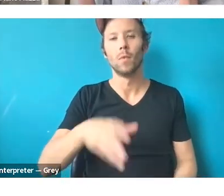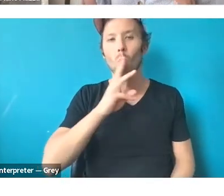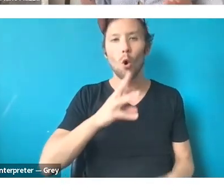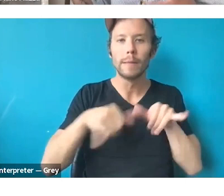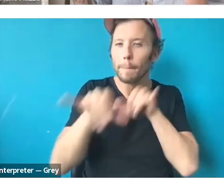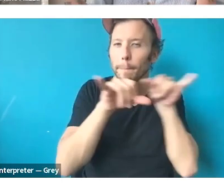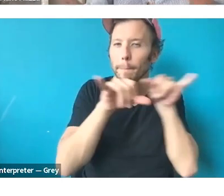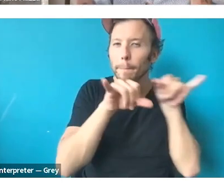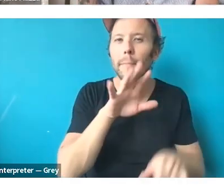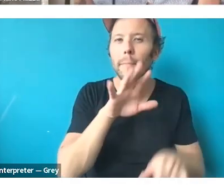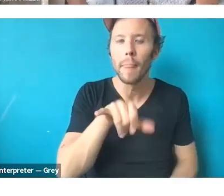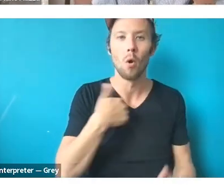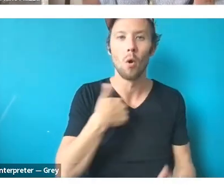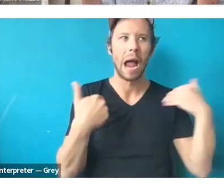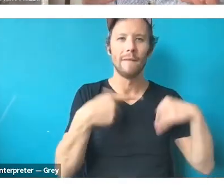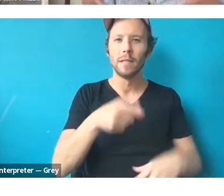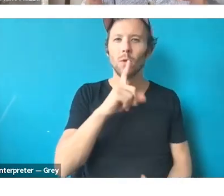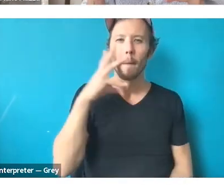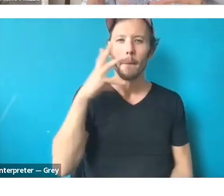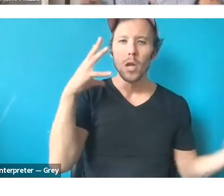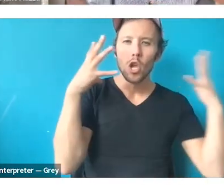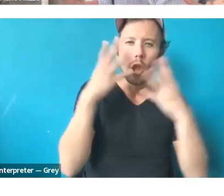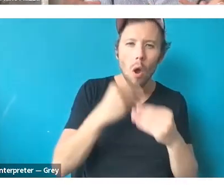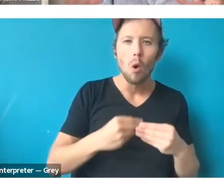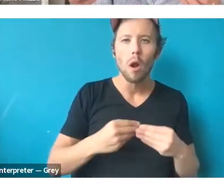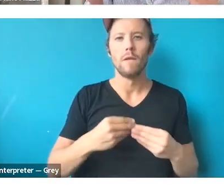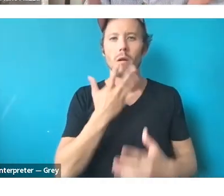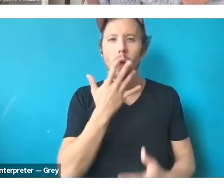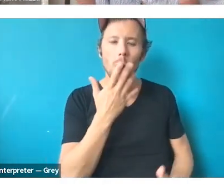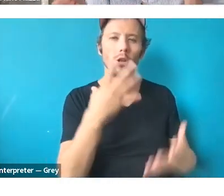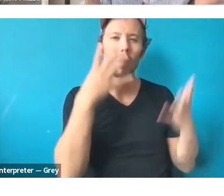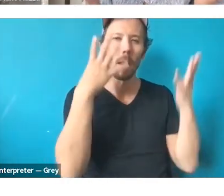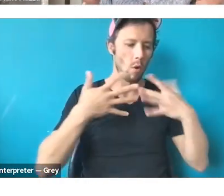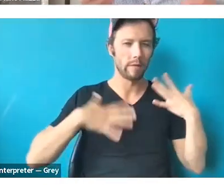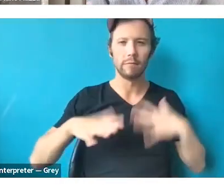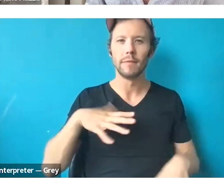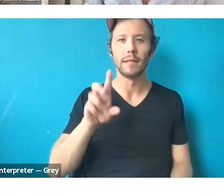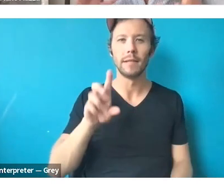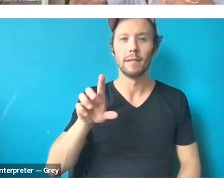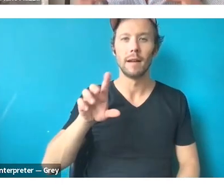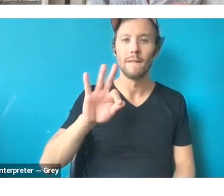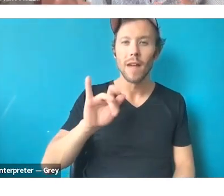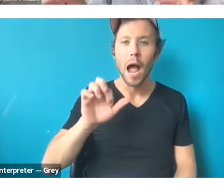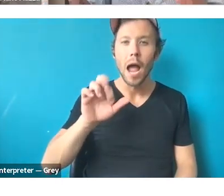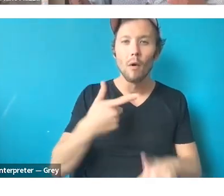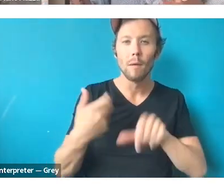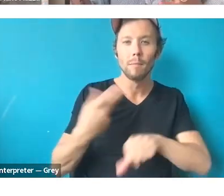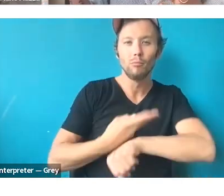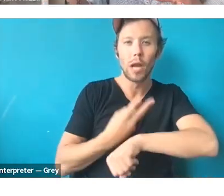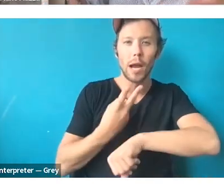these beautiful, exclusive, holistic, sustainable collections? I said connections, but I feel like that was a Freudian